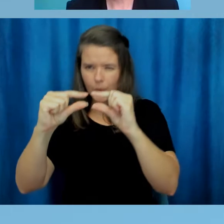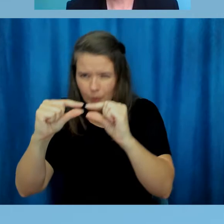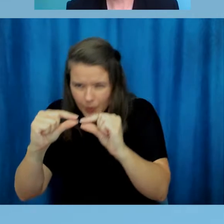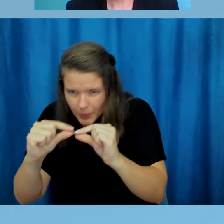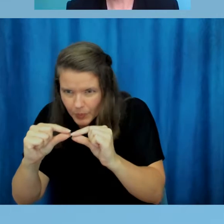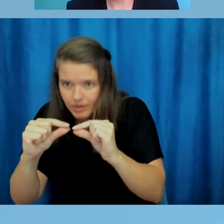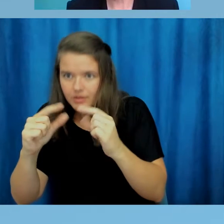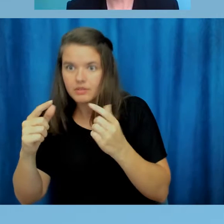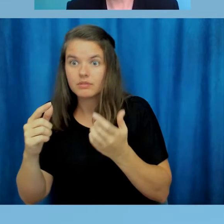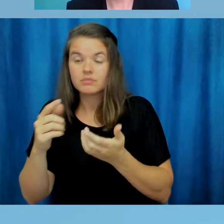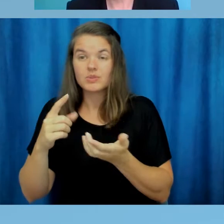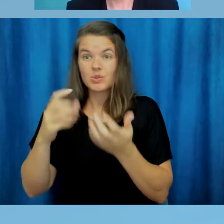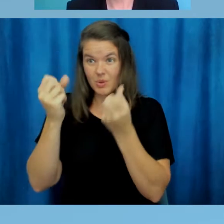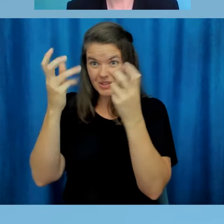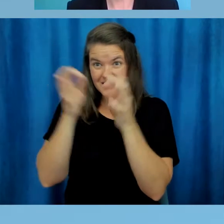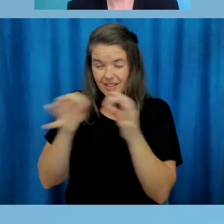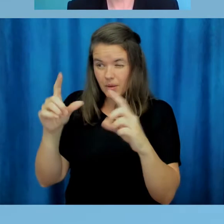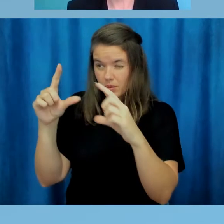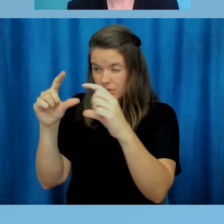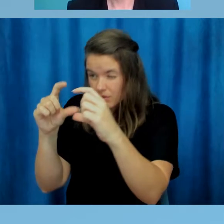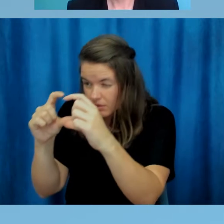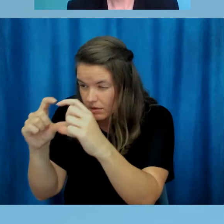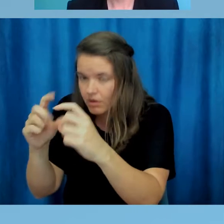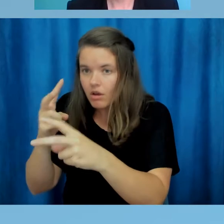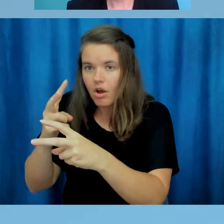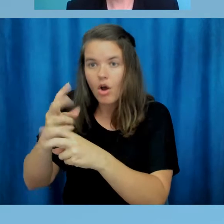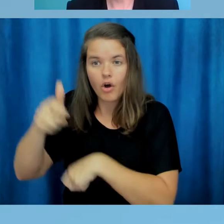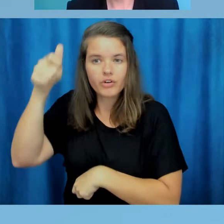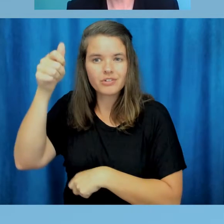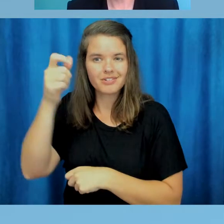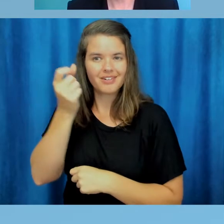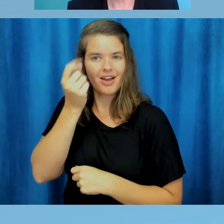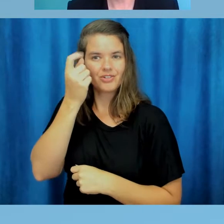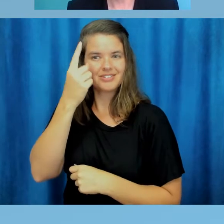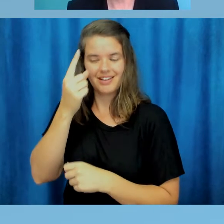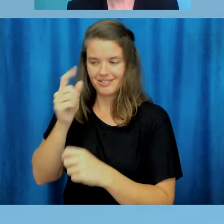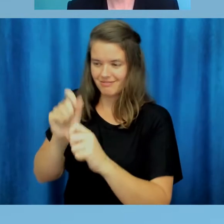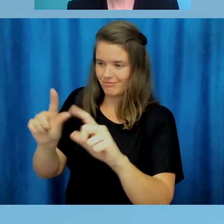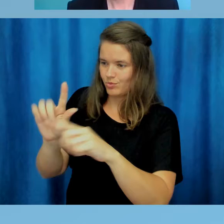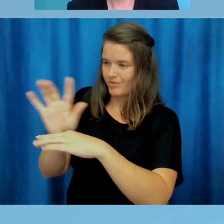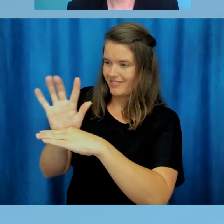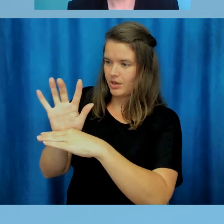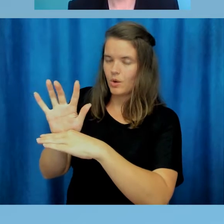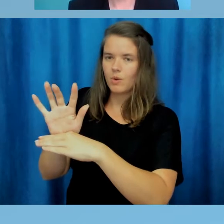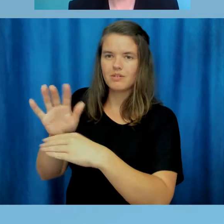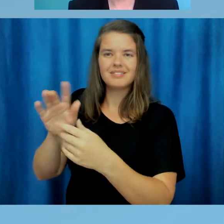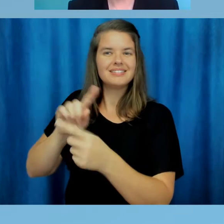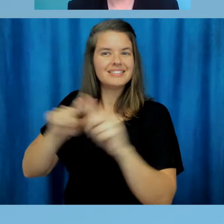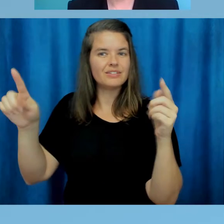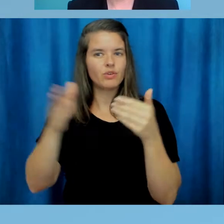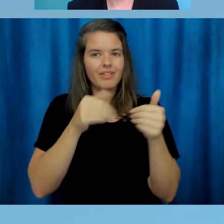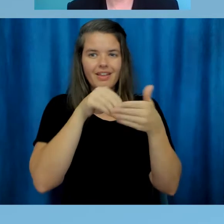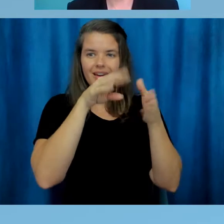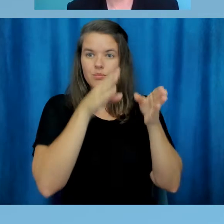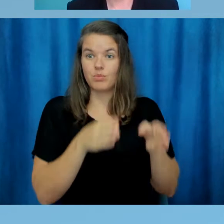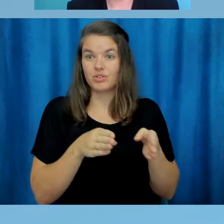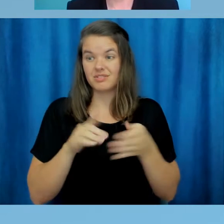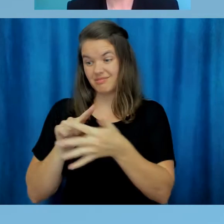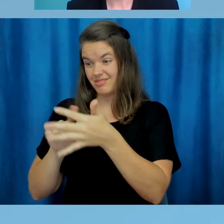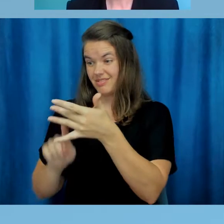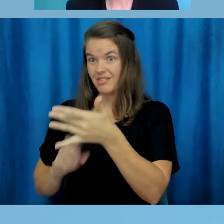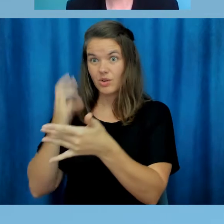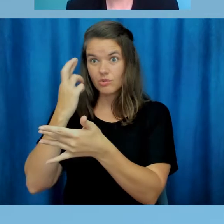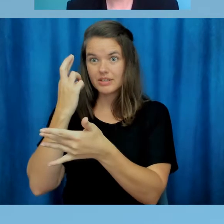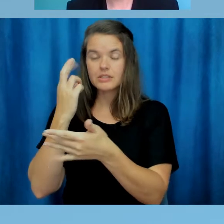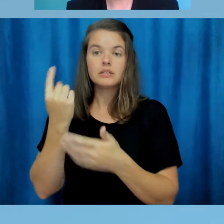can make sign language harder for someone to understand through video than in person. And for all these reasons, you should know